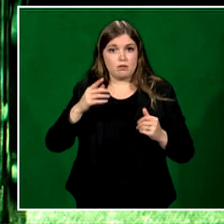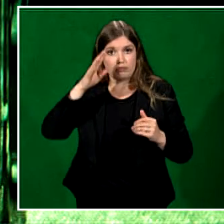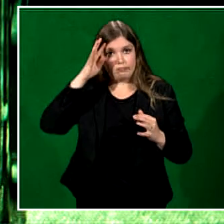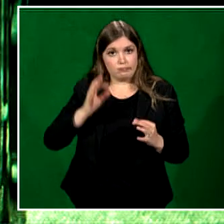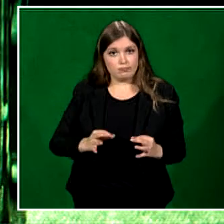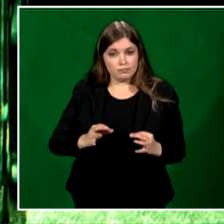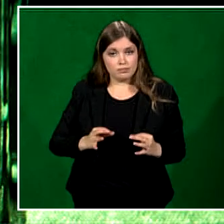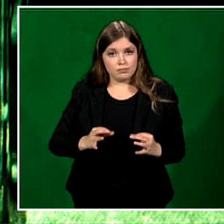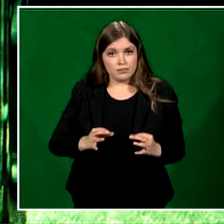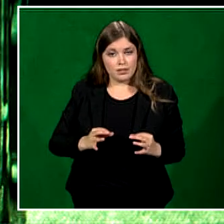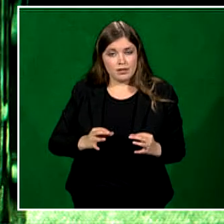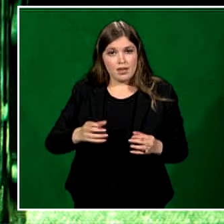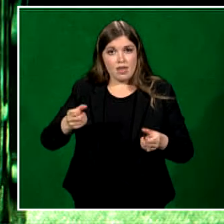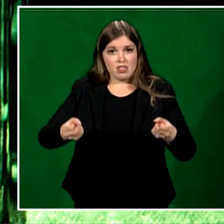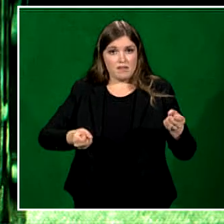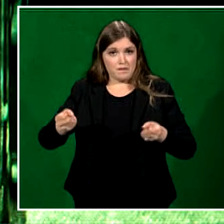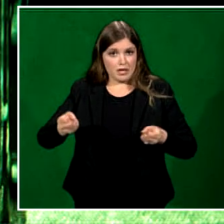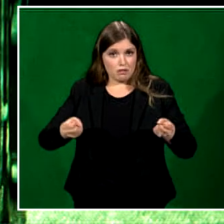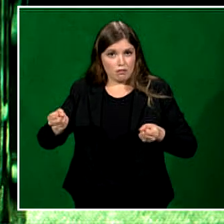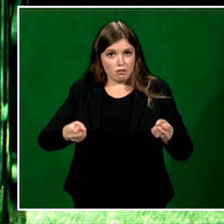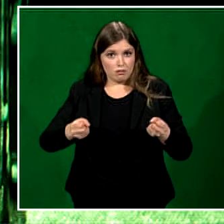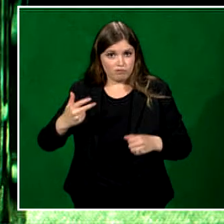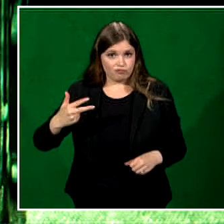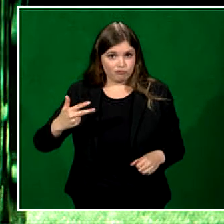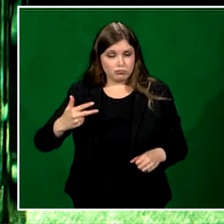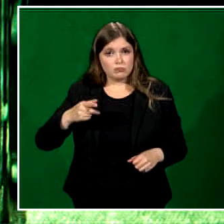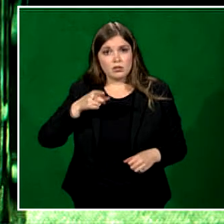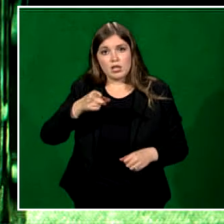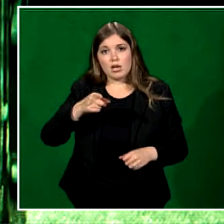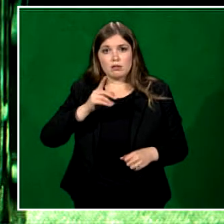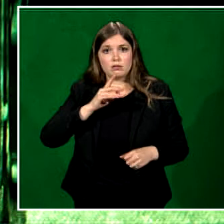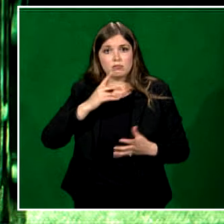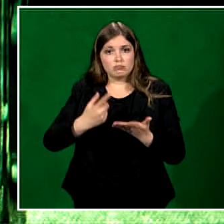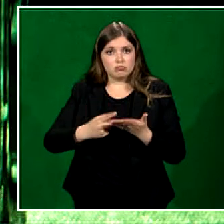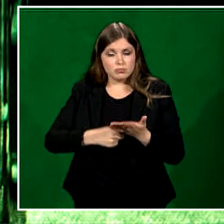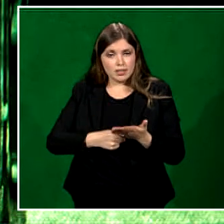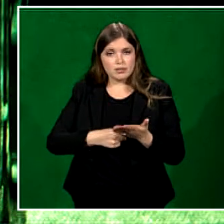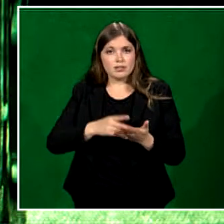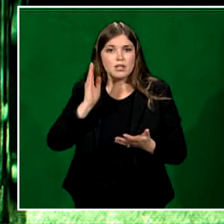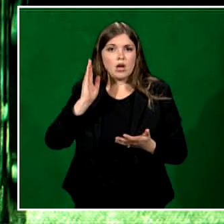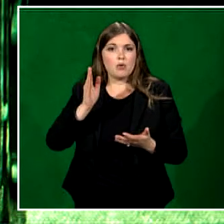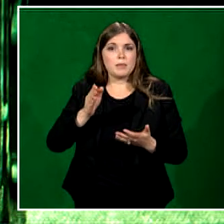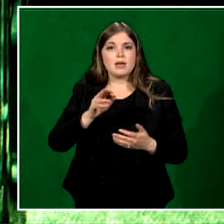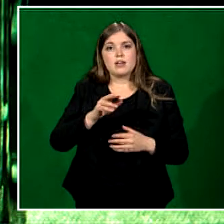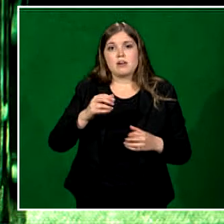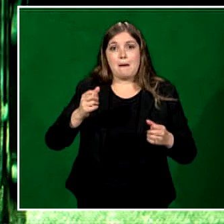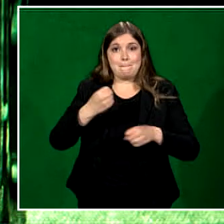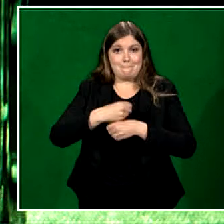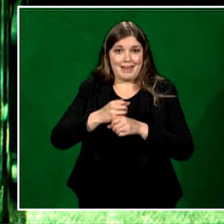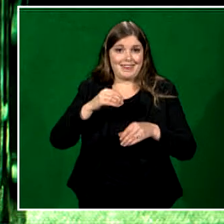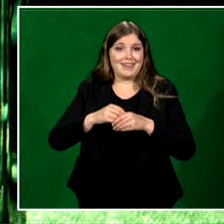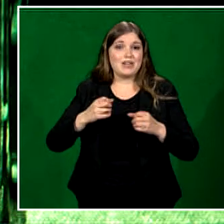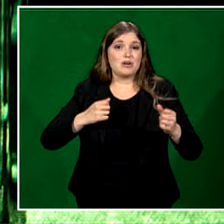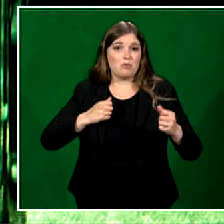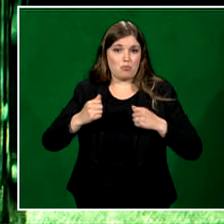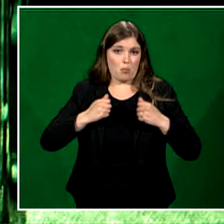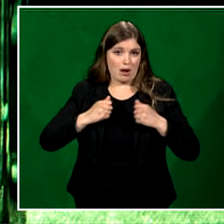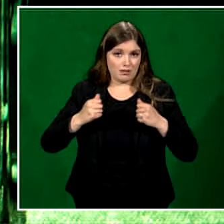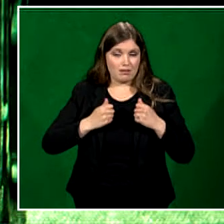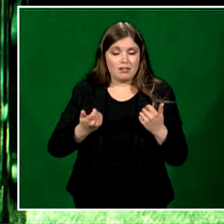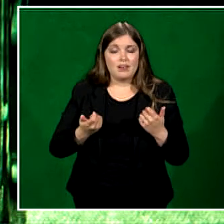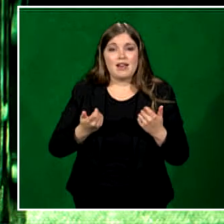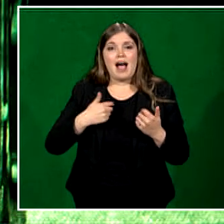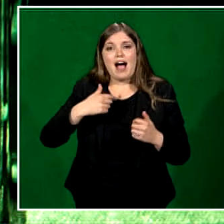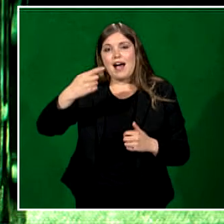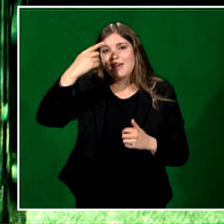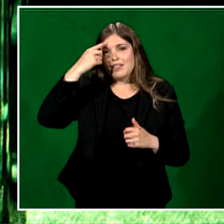the vehicle that you spoke about that would be Rwandan made. I think